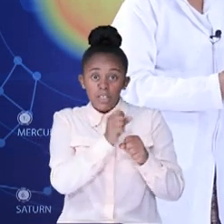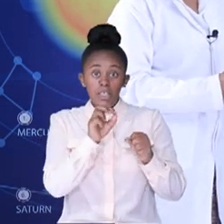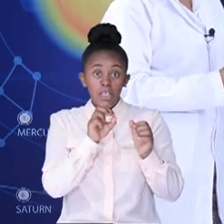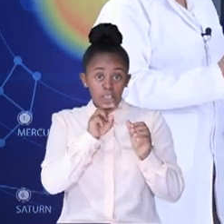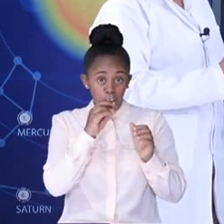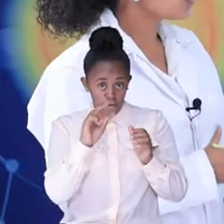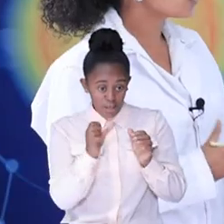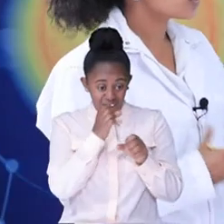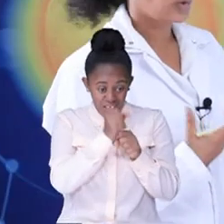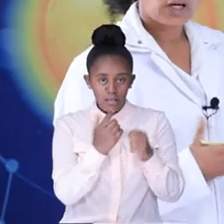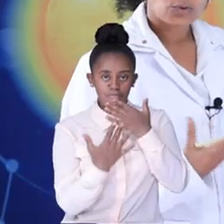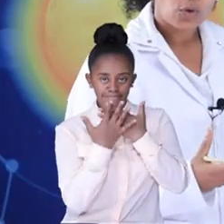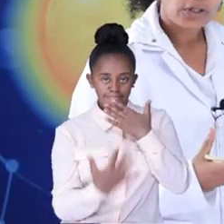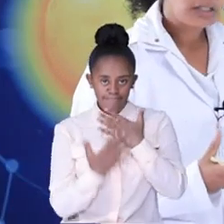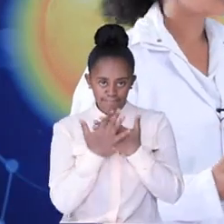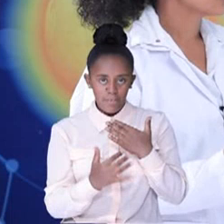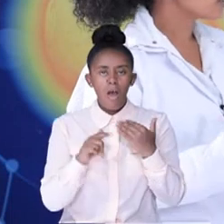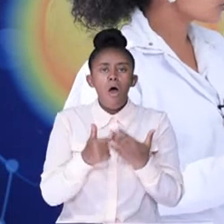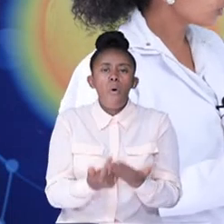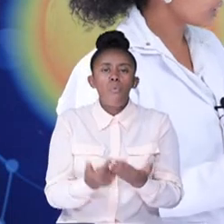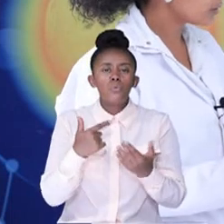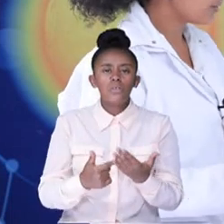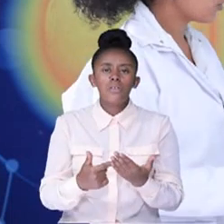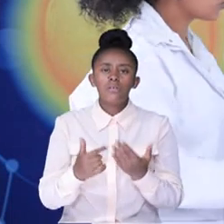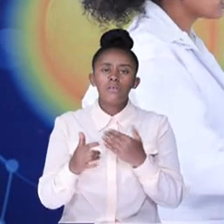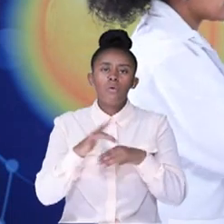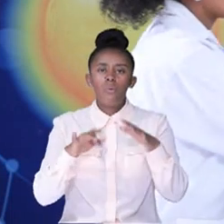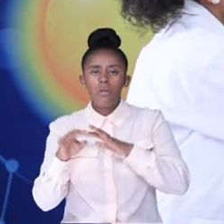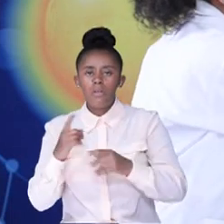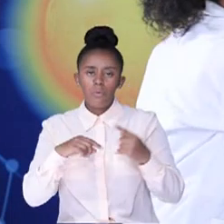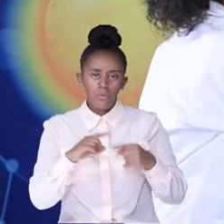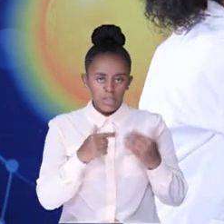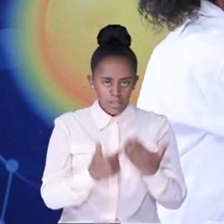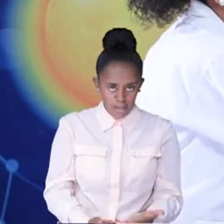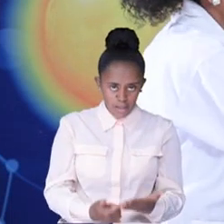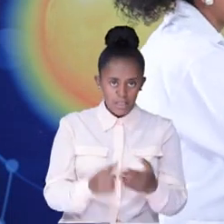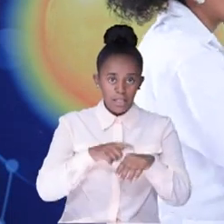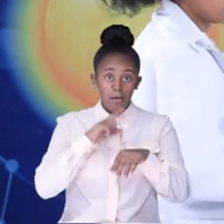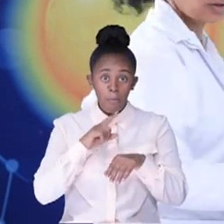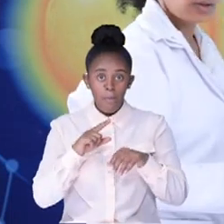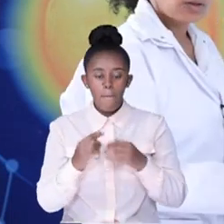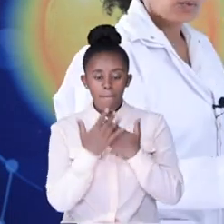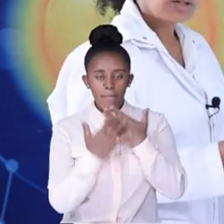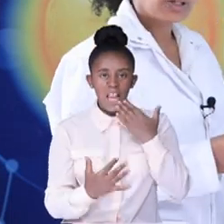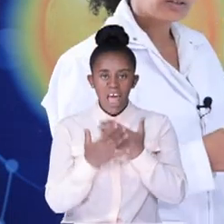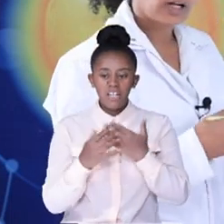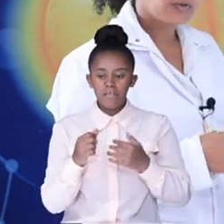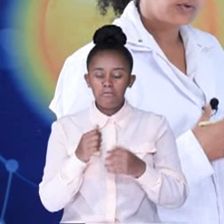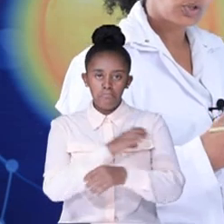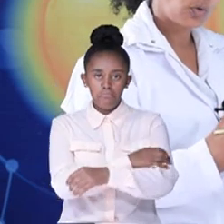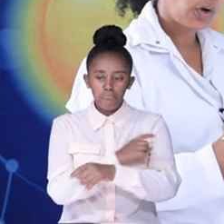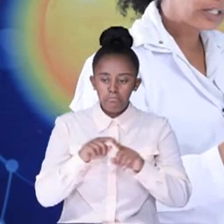HIV. How this contact occurs? This contact may occur at the time of blood transfusion. When